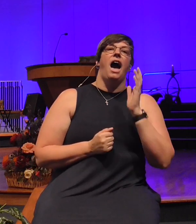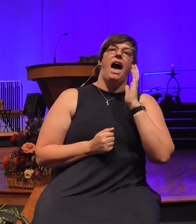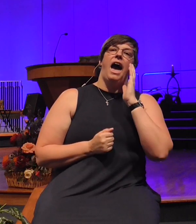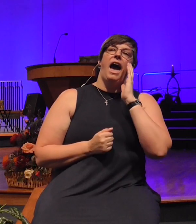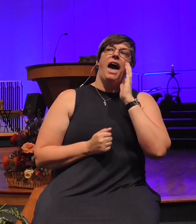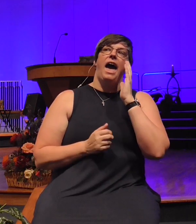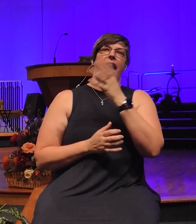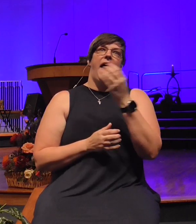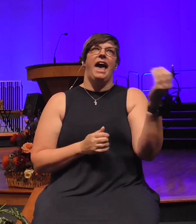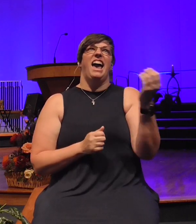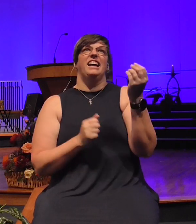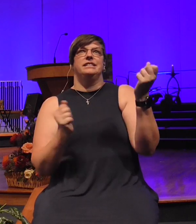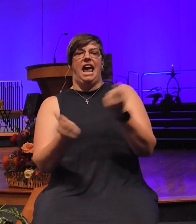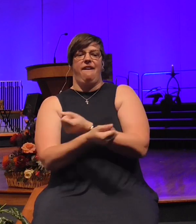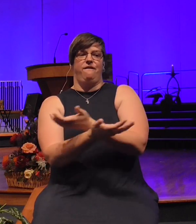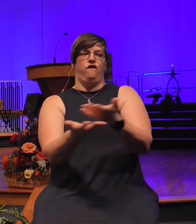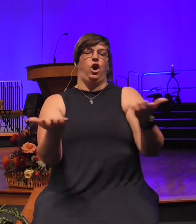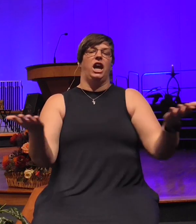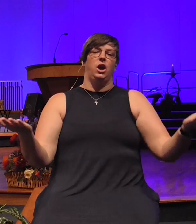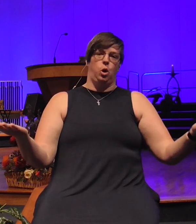and everywhere,